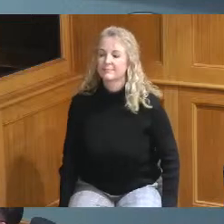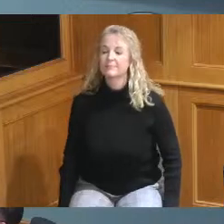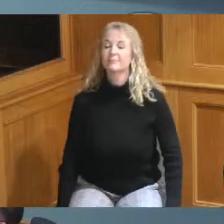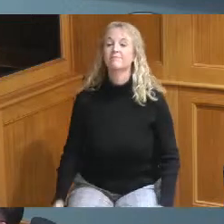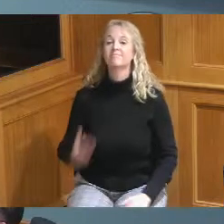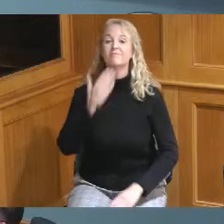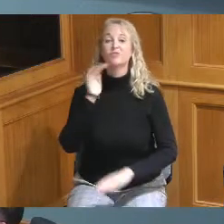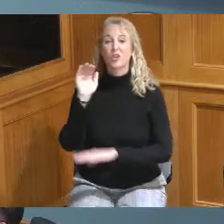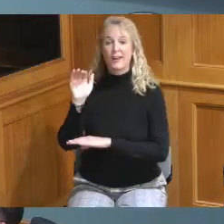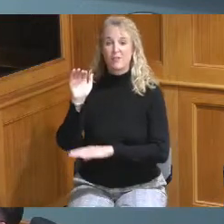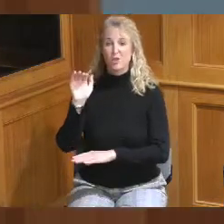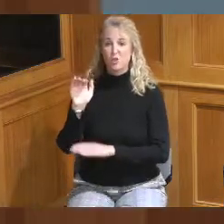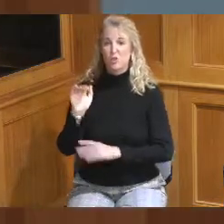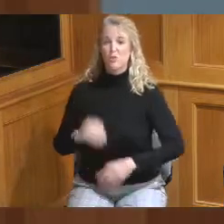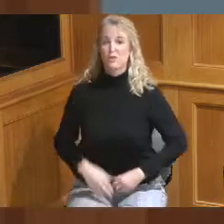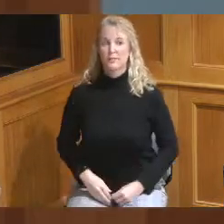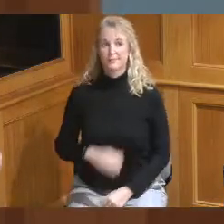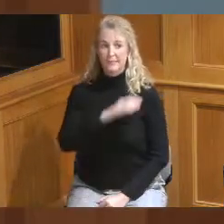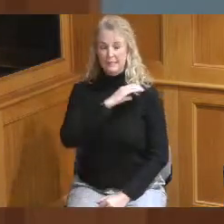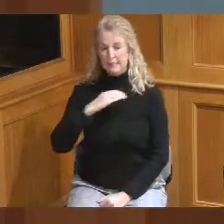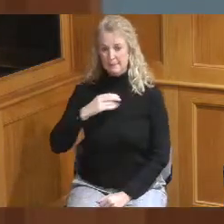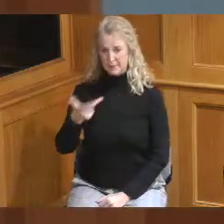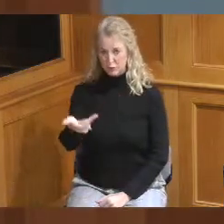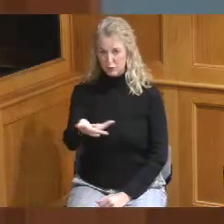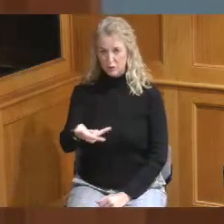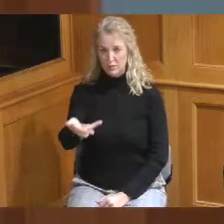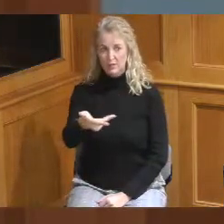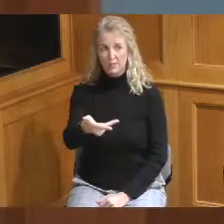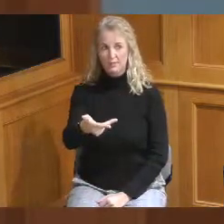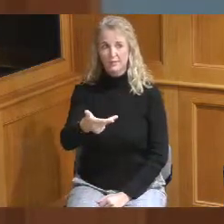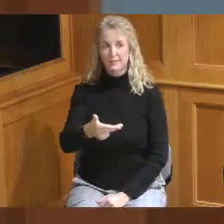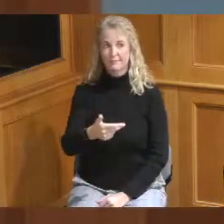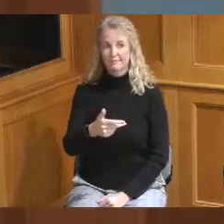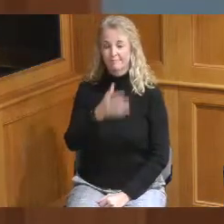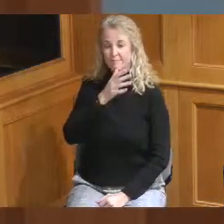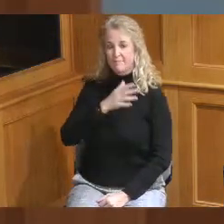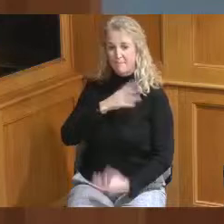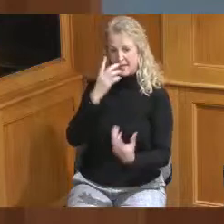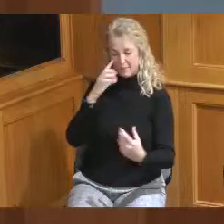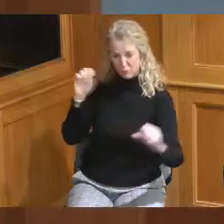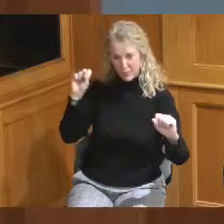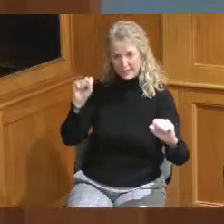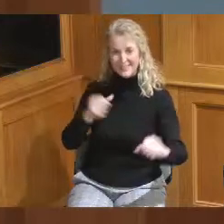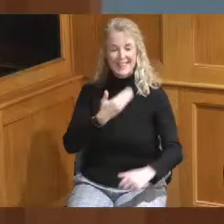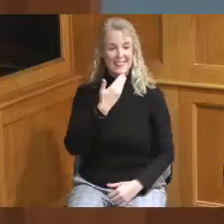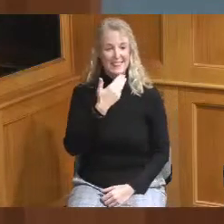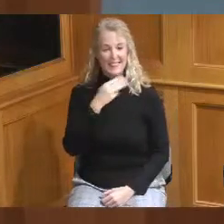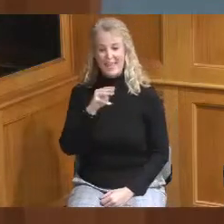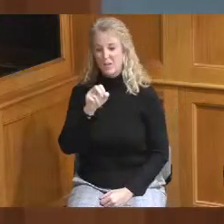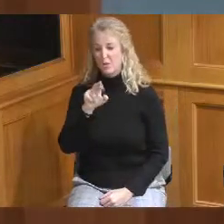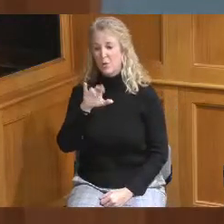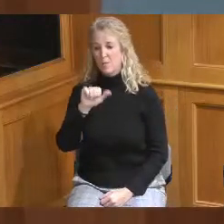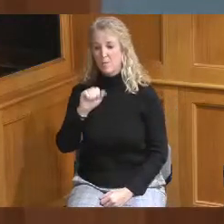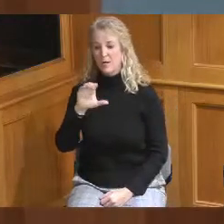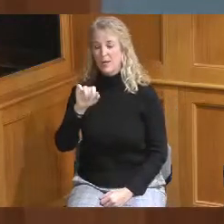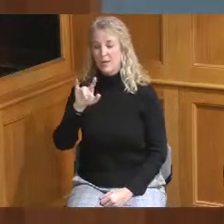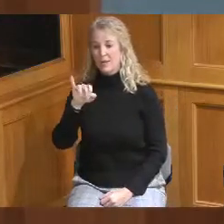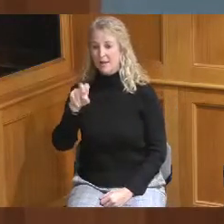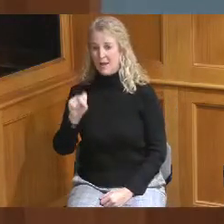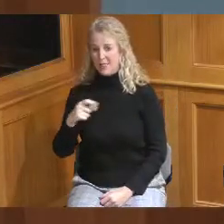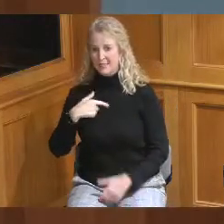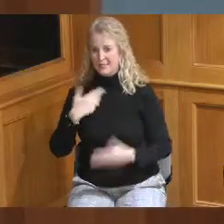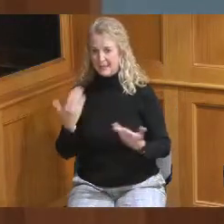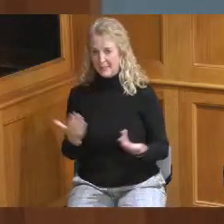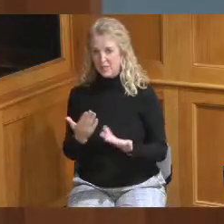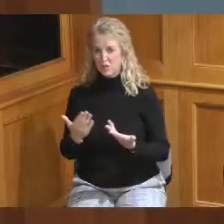Good afternoon, Commissioner, Madam President. And thank you, Maria Collins, for the opportunity to speak with you today.